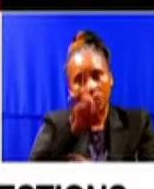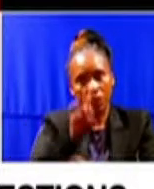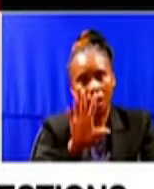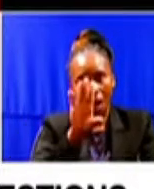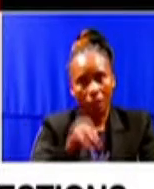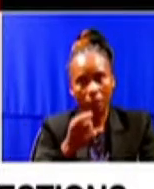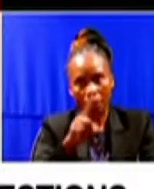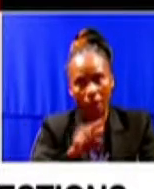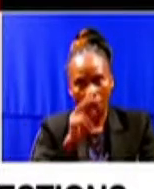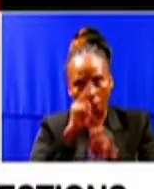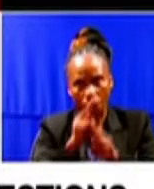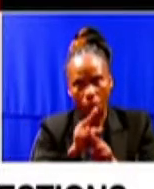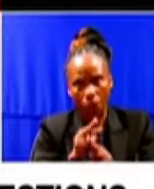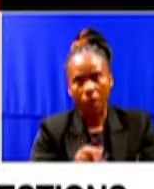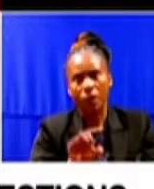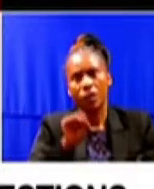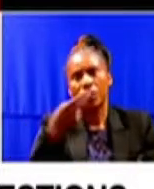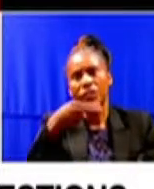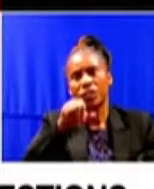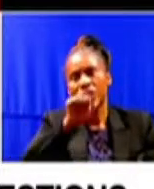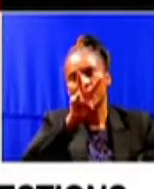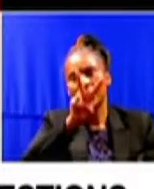by Honorable Shivambo.